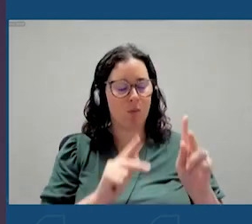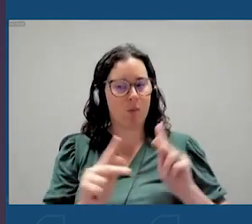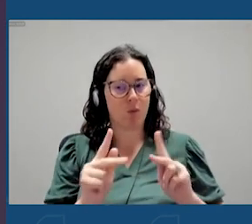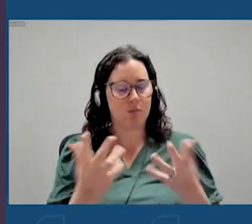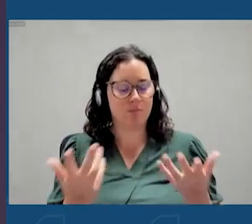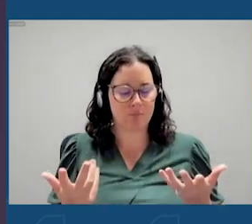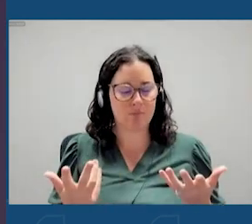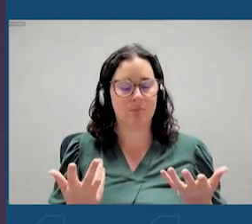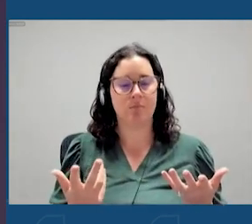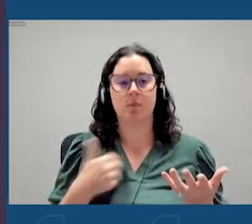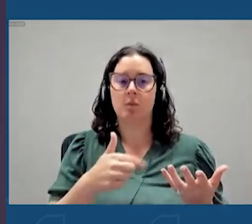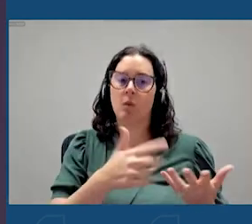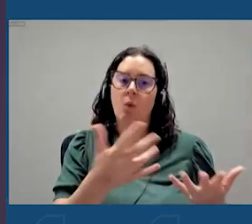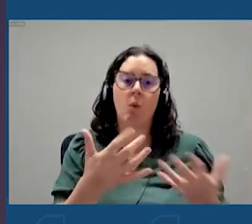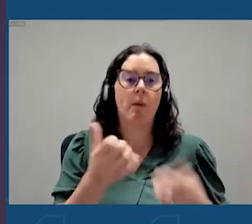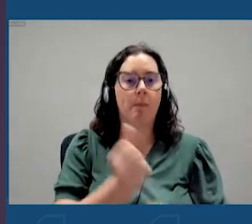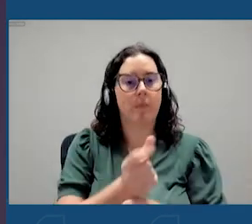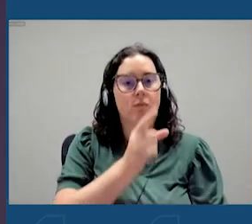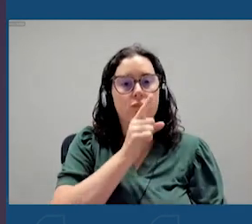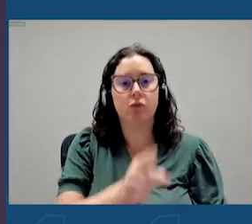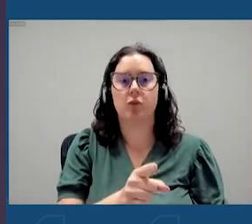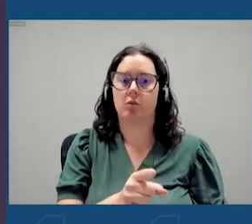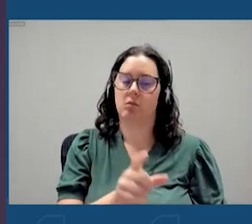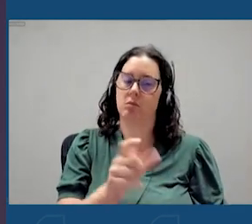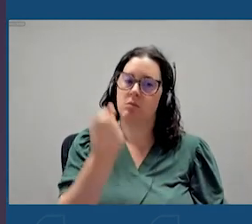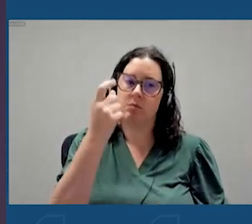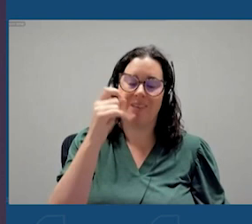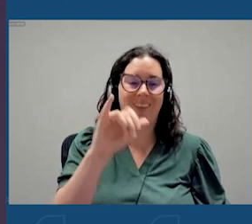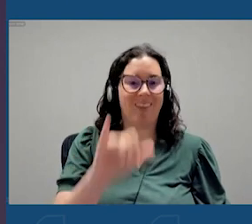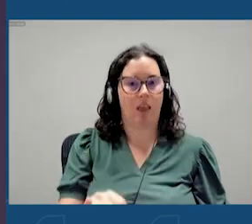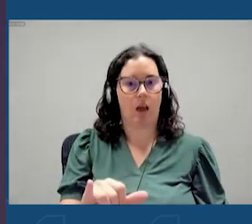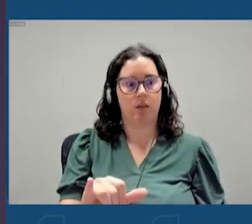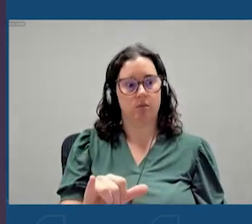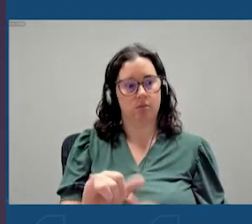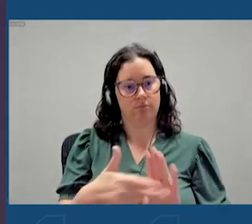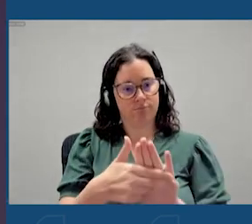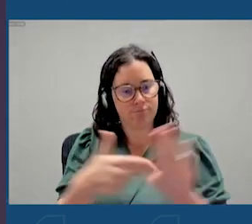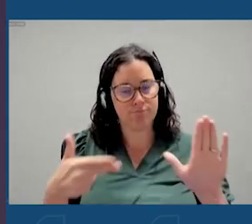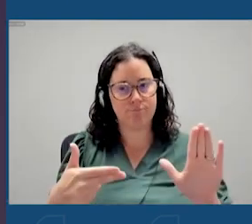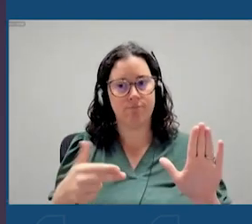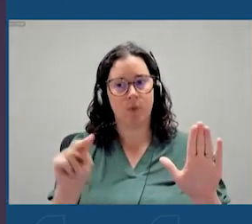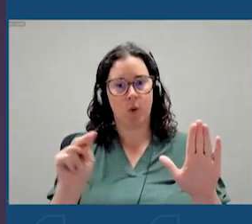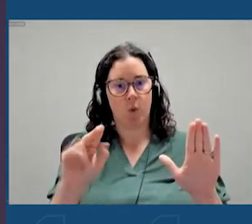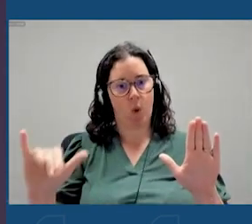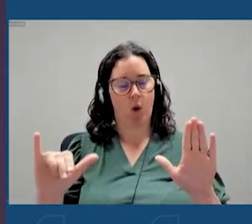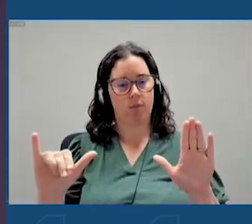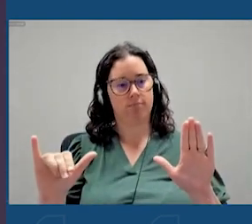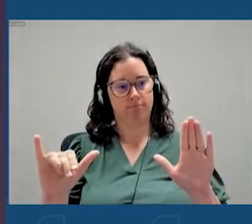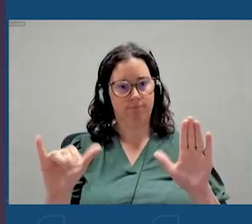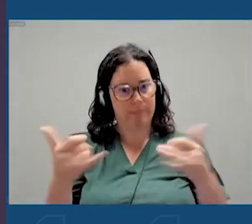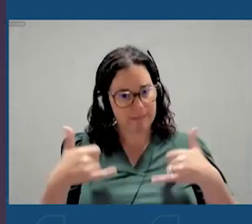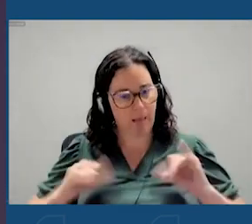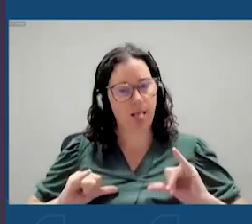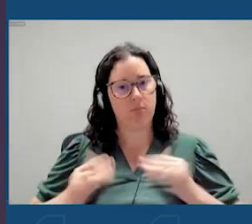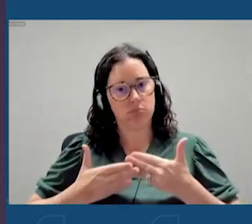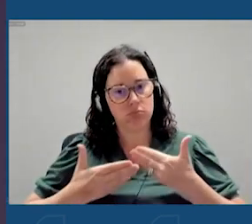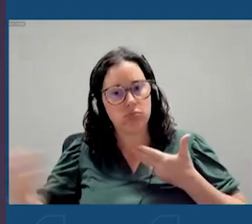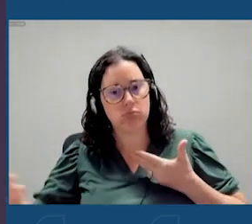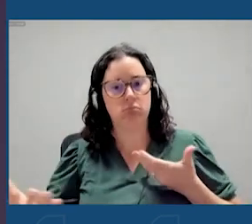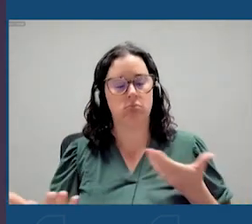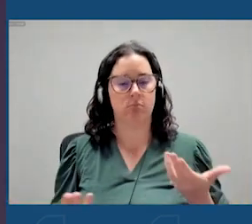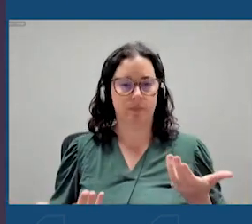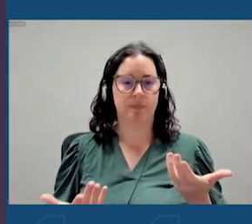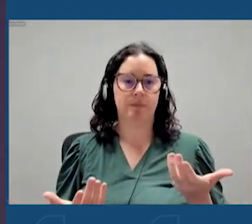we want to make sure that that continues to be the story associated with New York State.